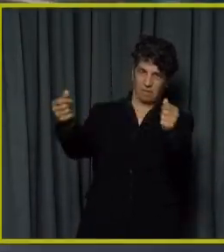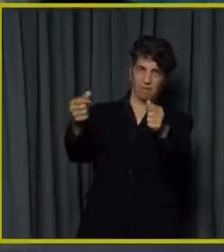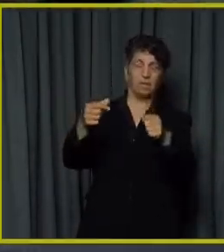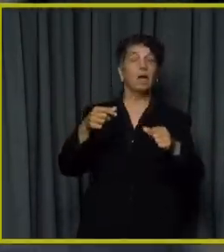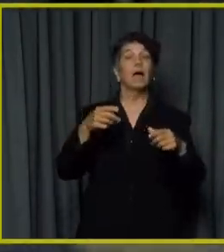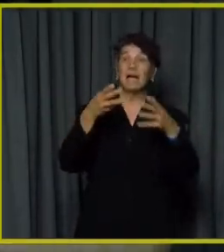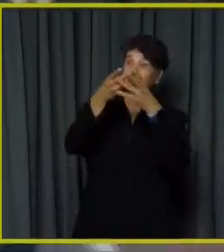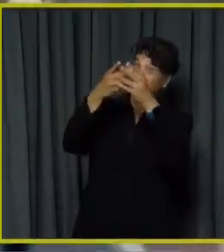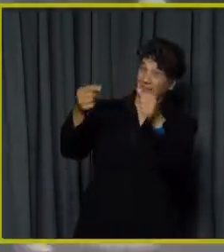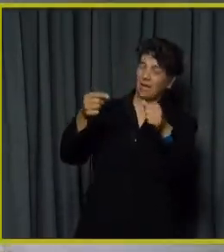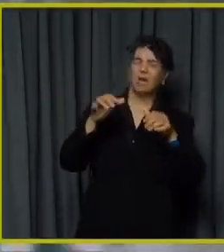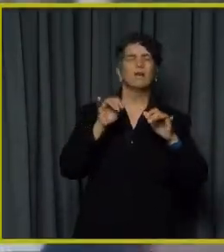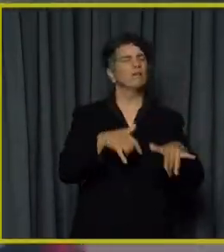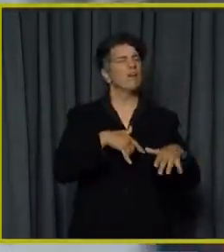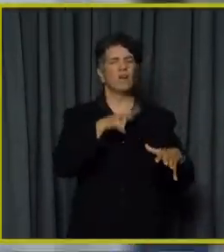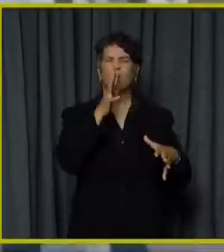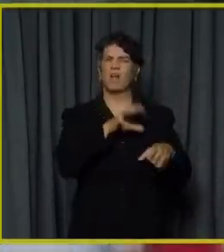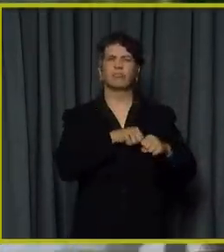Go, go!